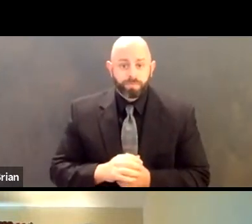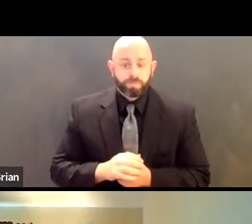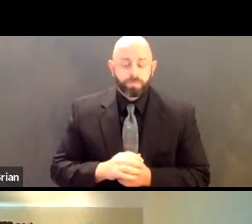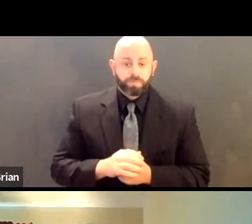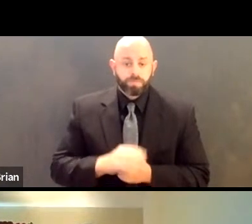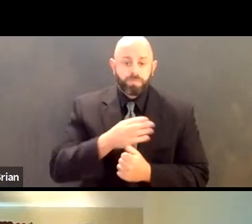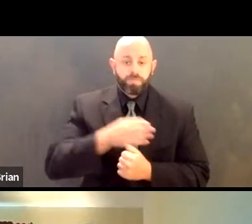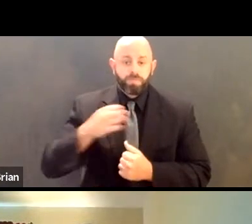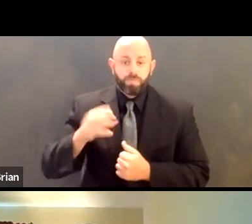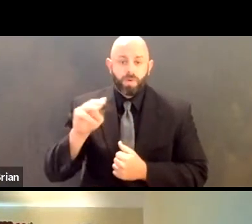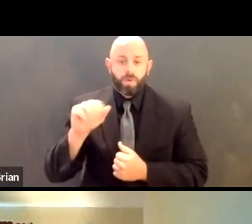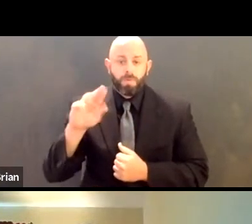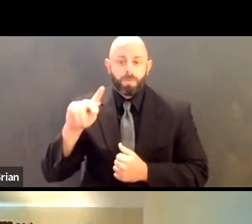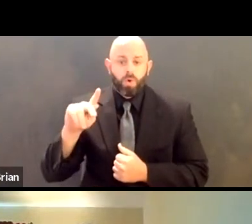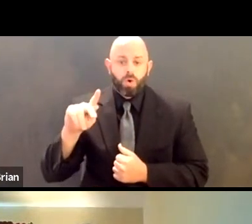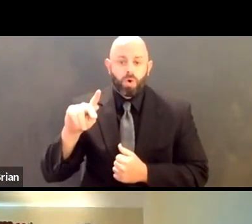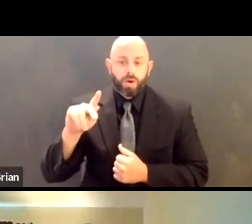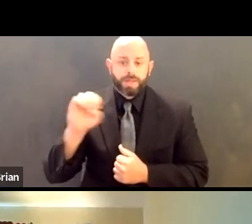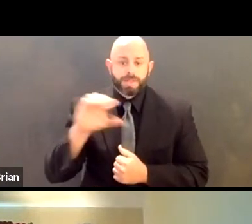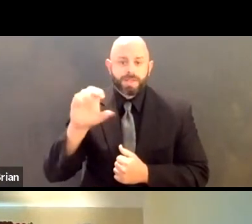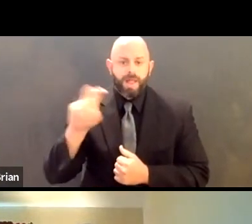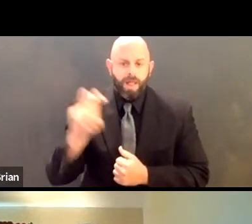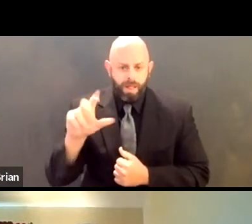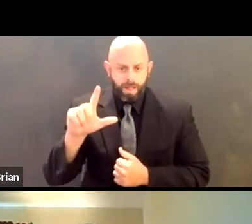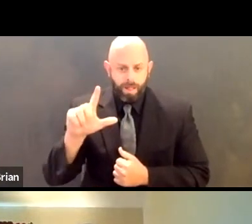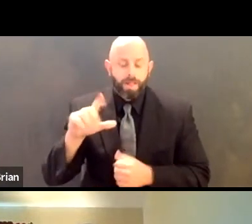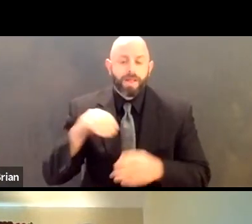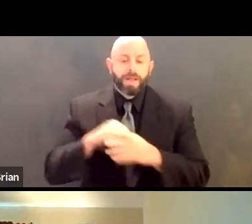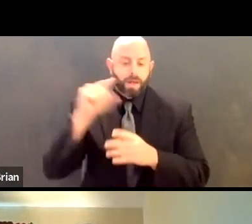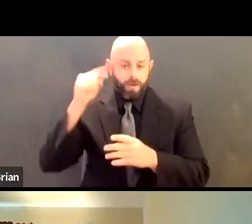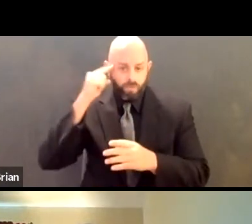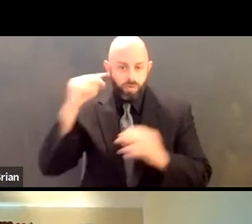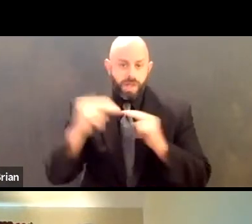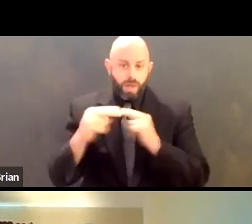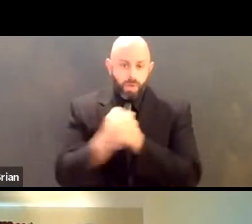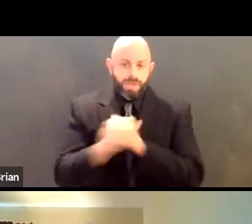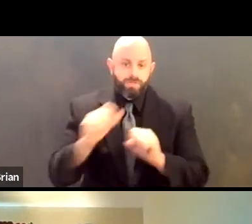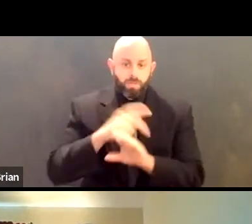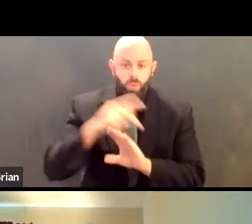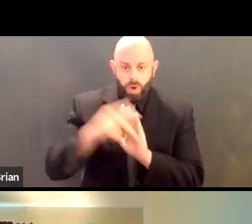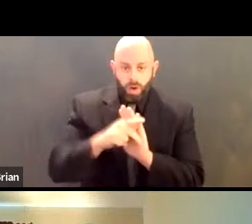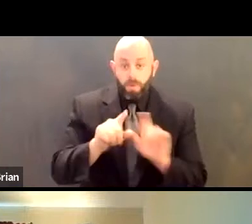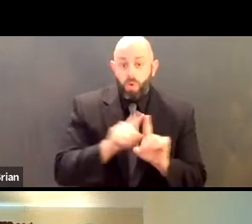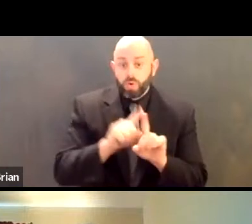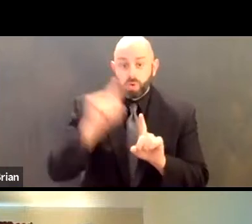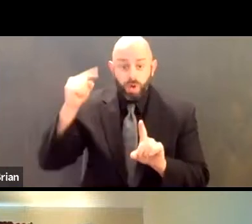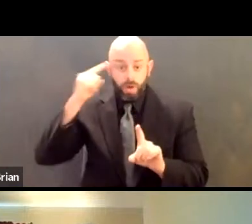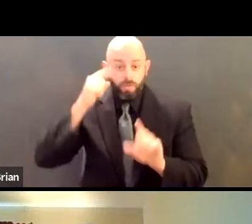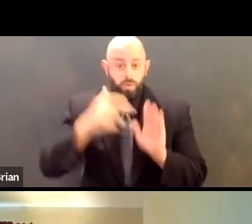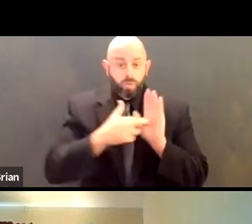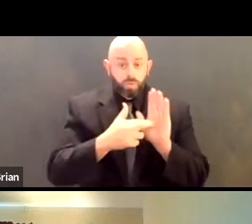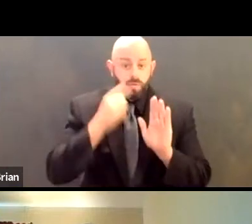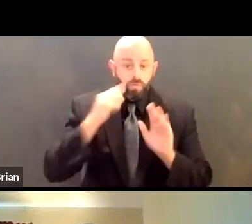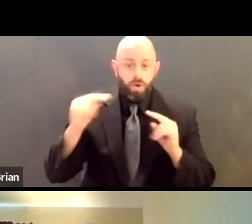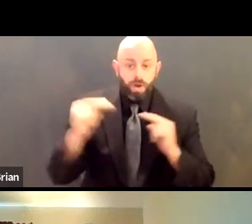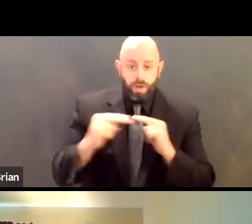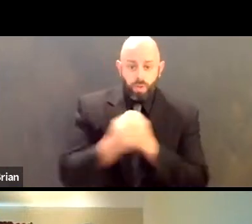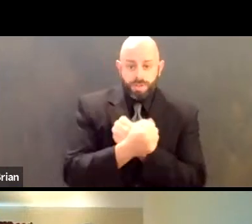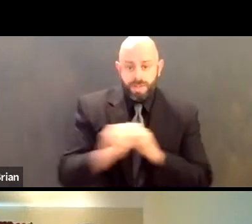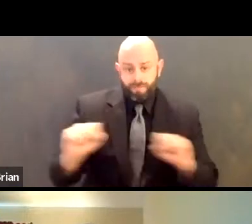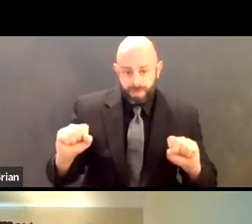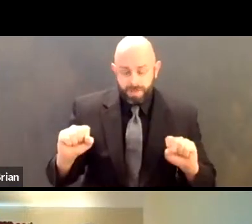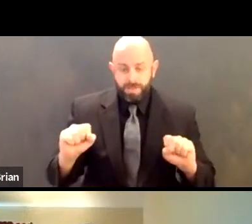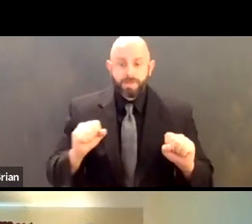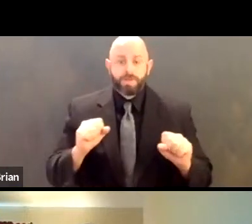Mark Gazelle serves as director of the North Carolina Governor's Highway Safety Program and also serves as the governor's representative for highway safety and has